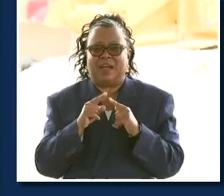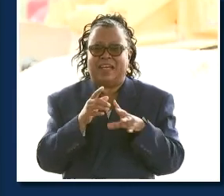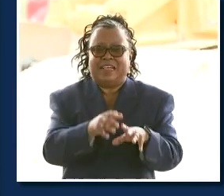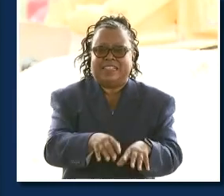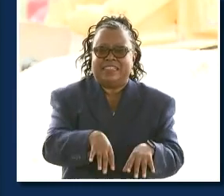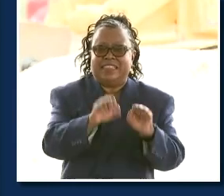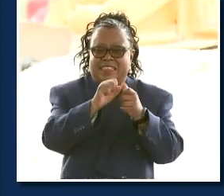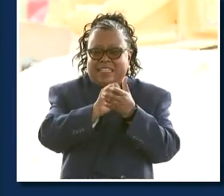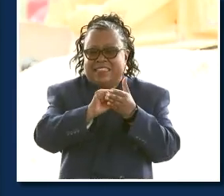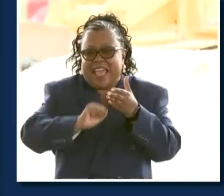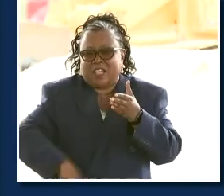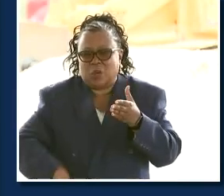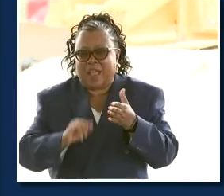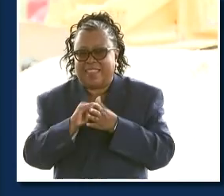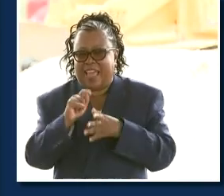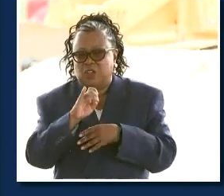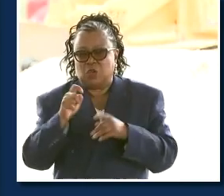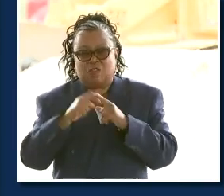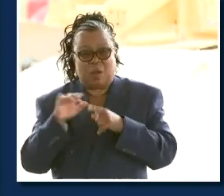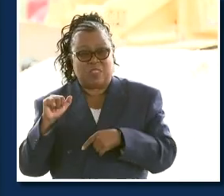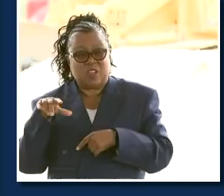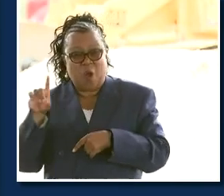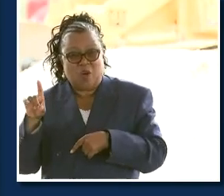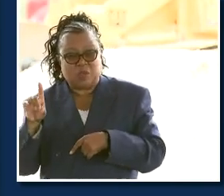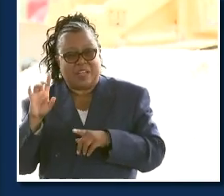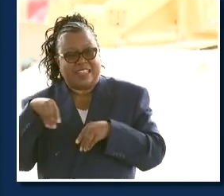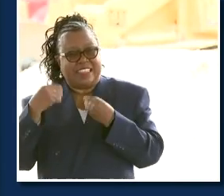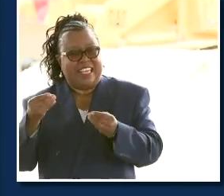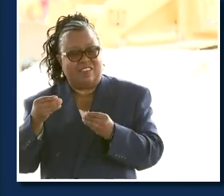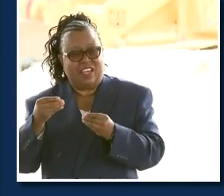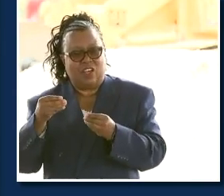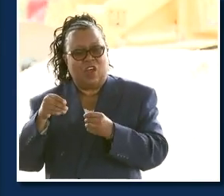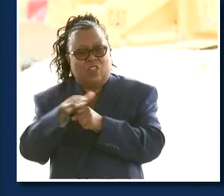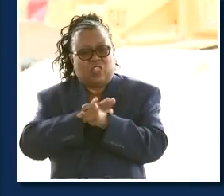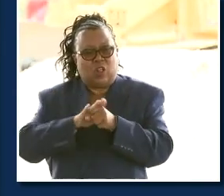taking away that tool from the alderman, given the